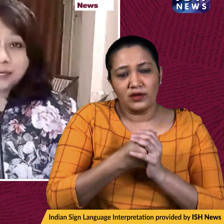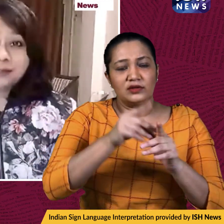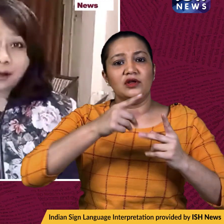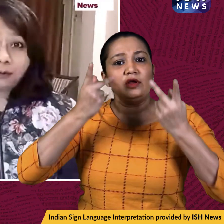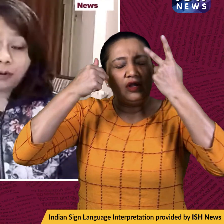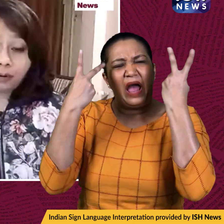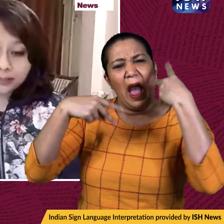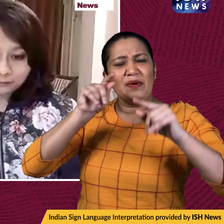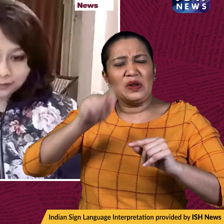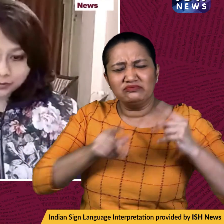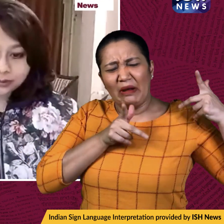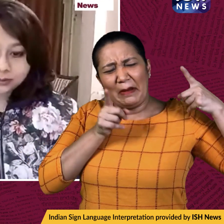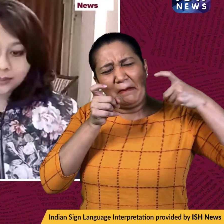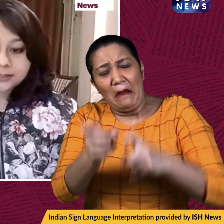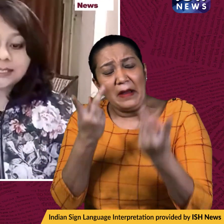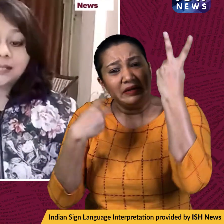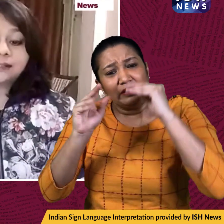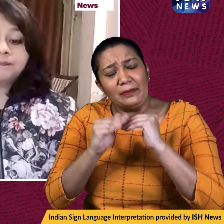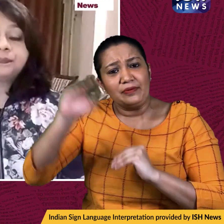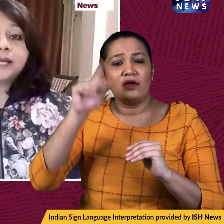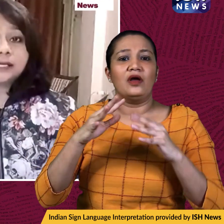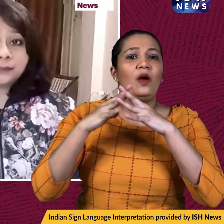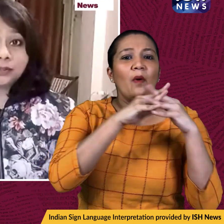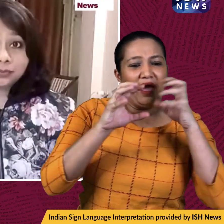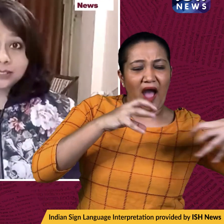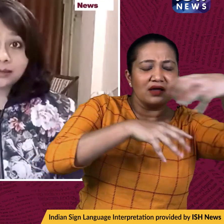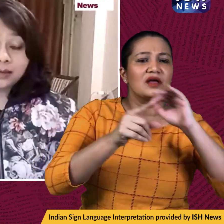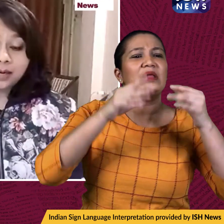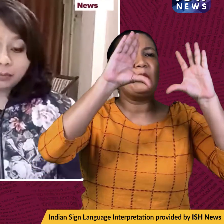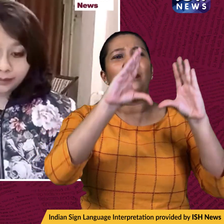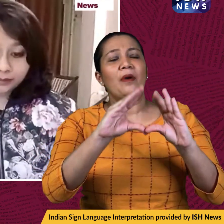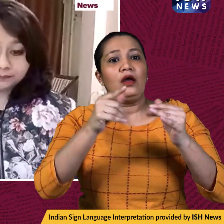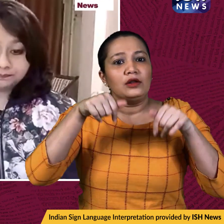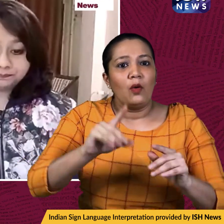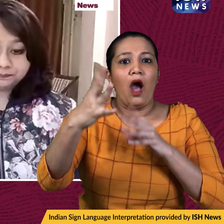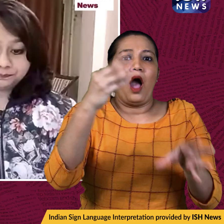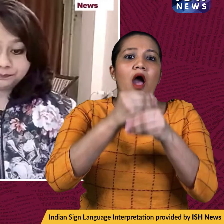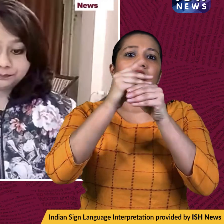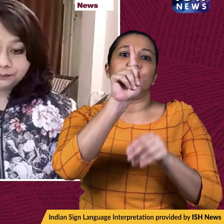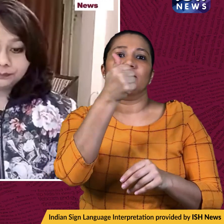Ukraine, doubling down on invasion that the West says has been losing momentum.